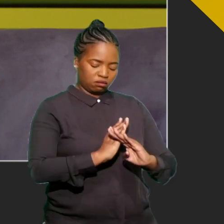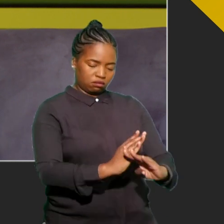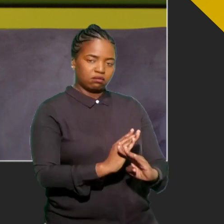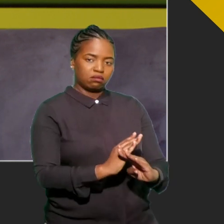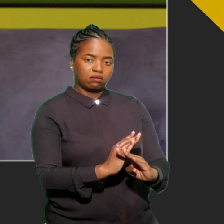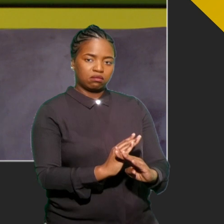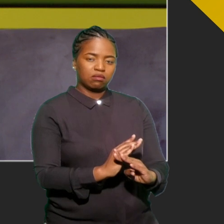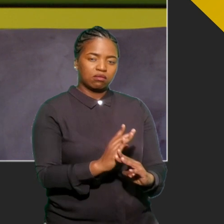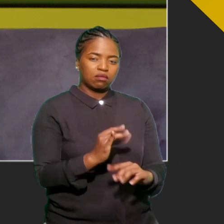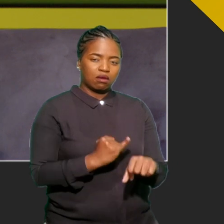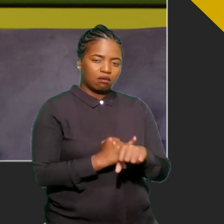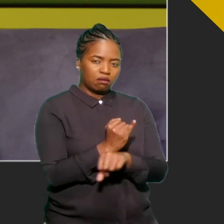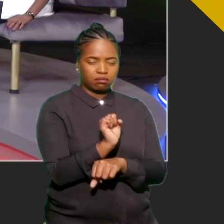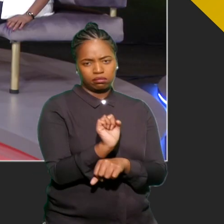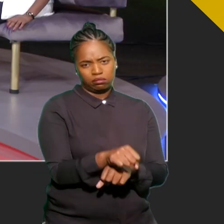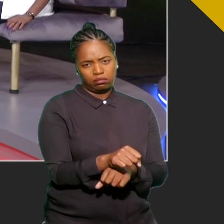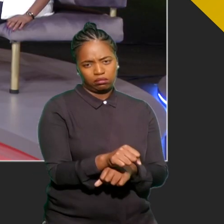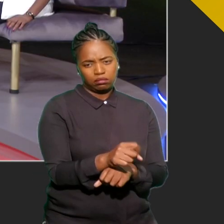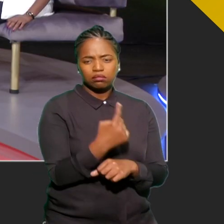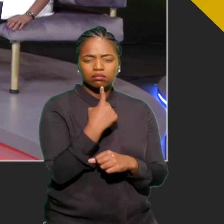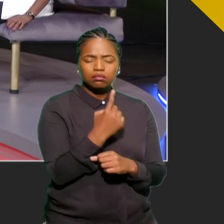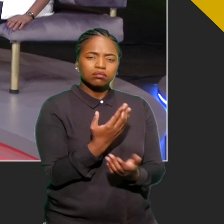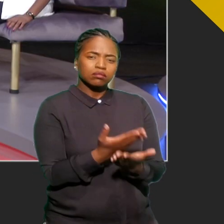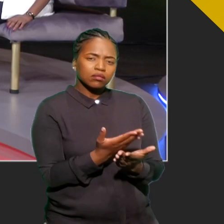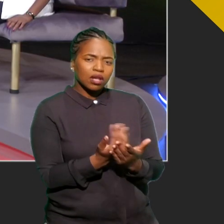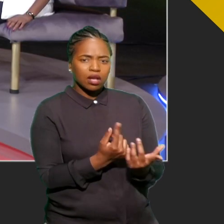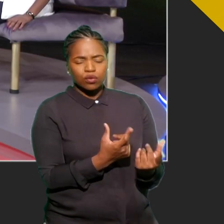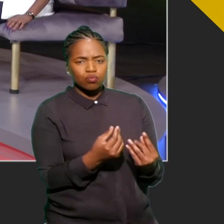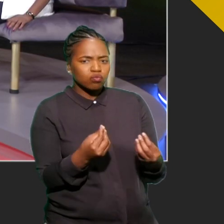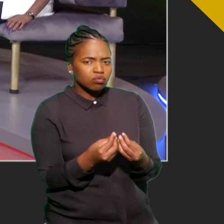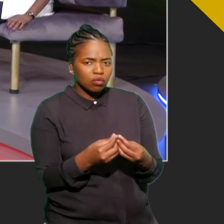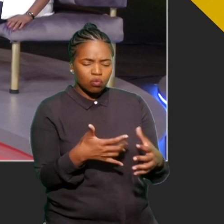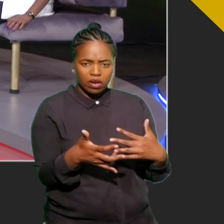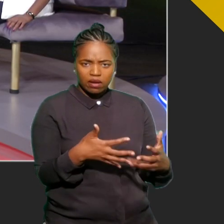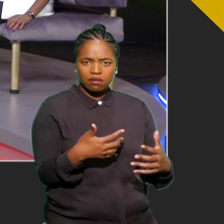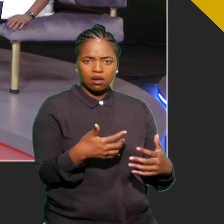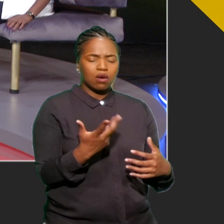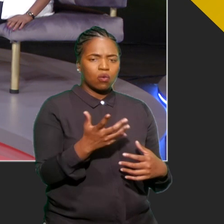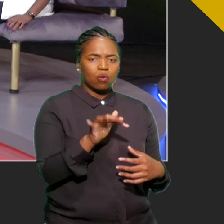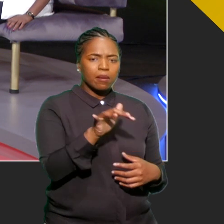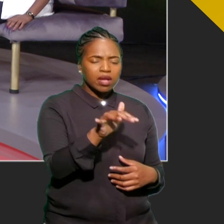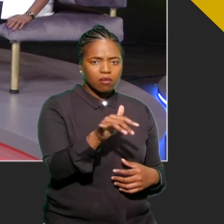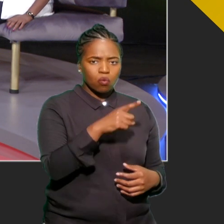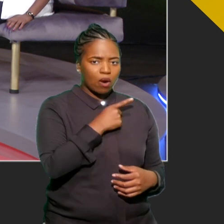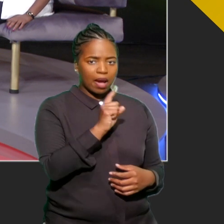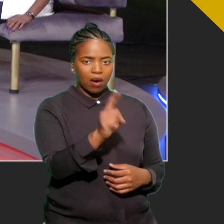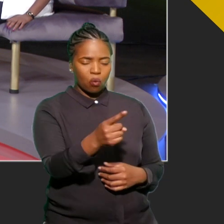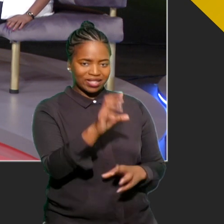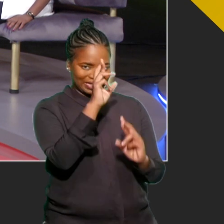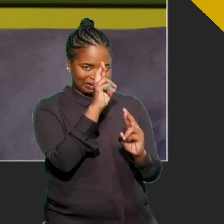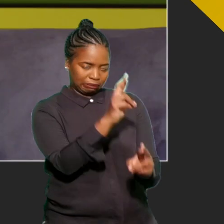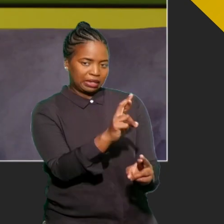at an early age. So are anya kuru uhumane kakuwa batle barba na waka kuwa kakuwa aba honu u